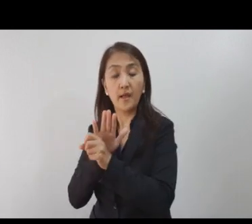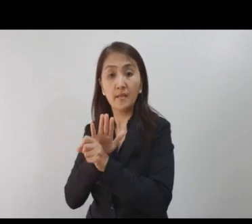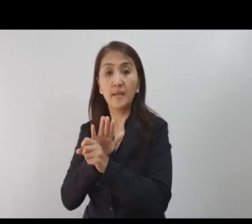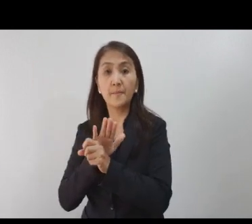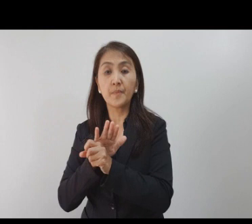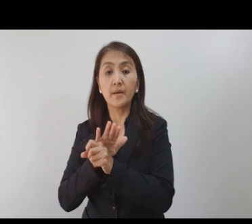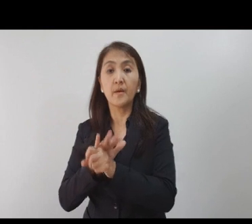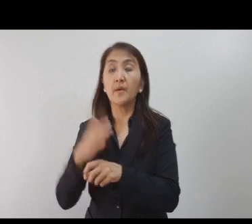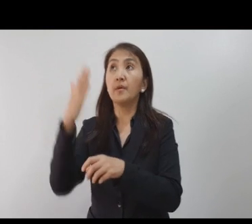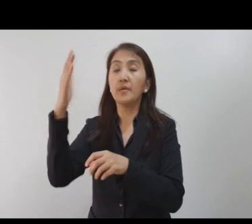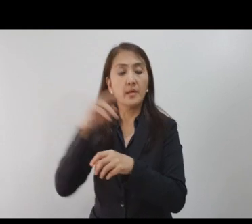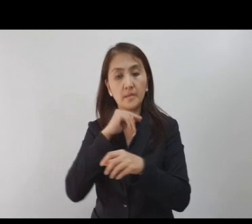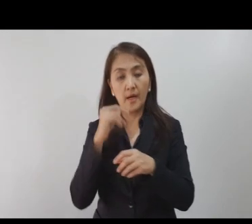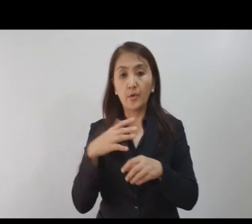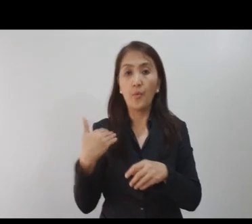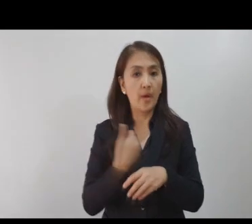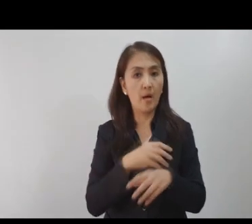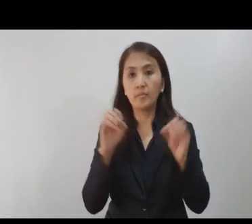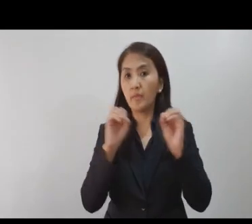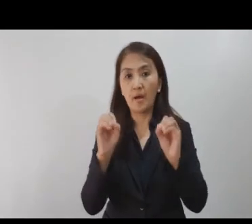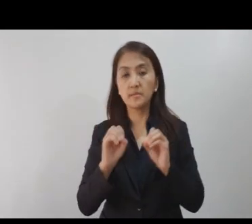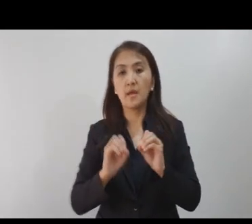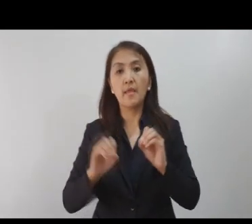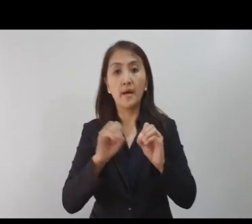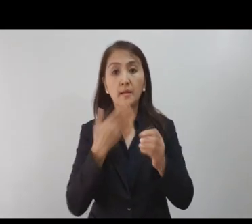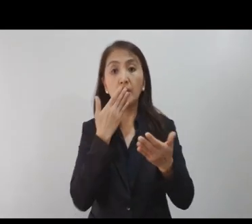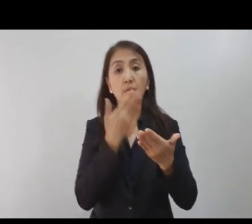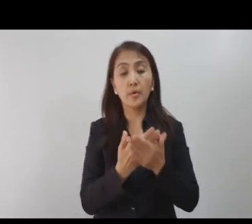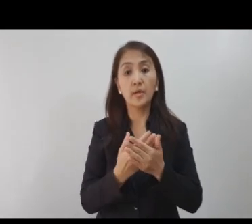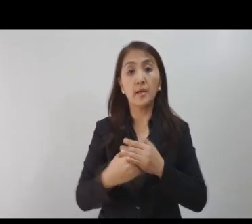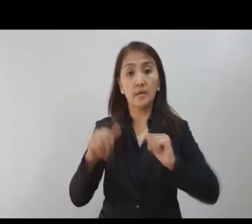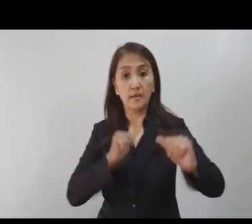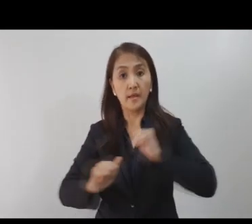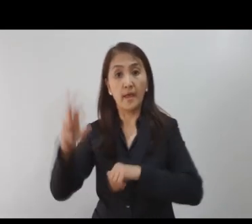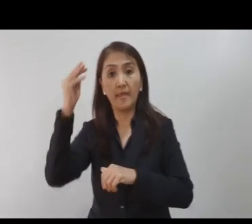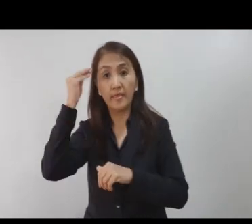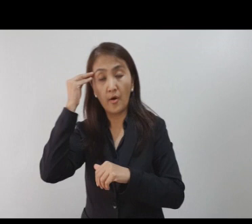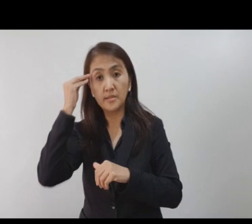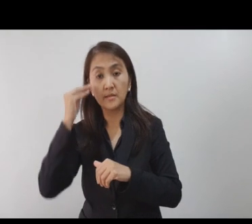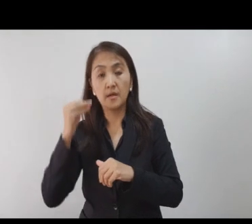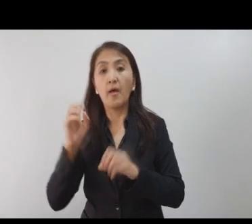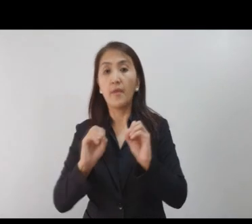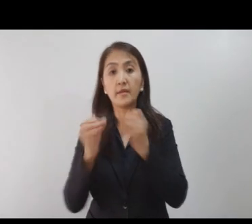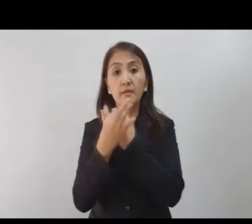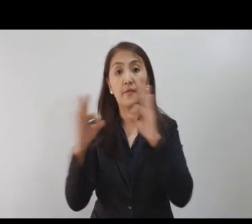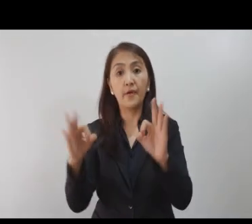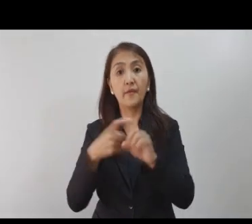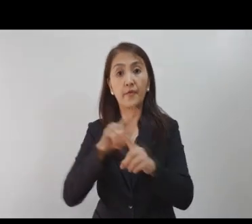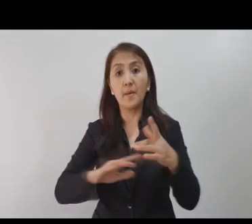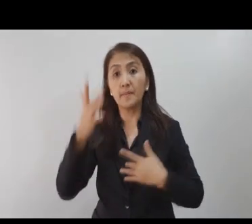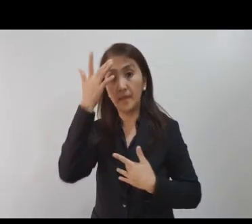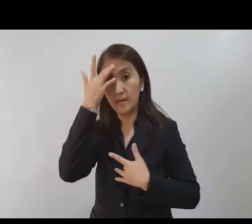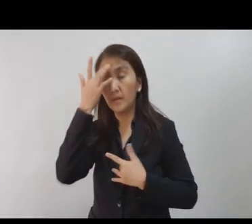inmost being fill. Where you are not, we have not, nothing good in deed or thought, nothing free